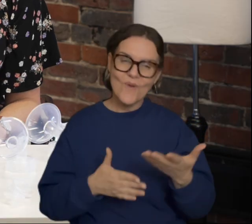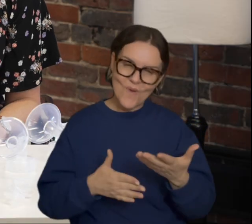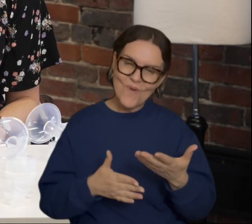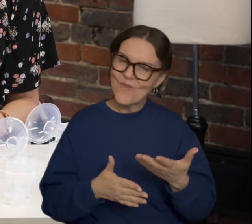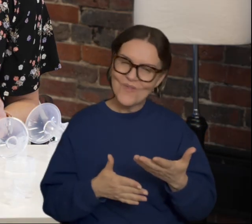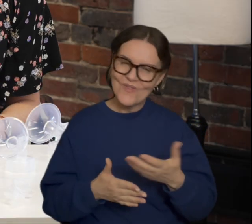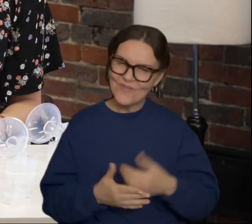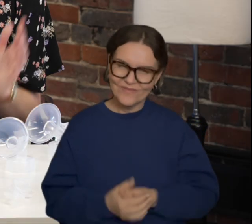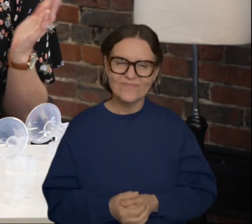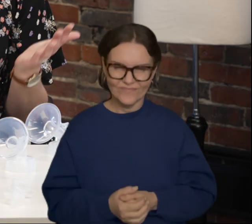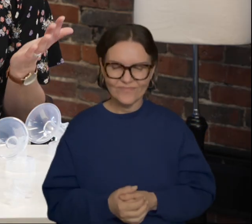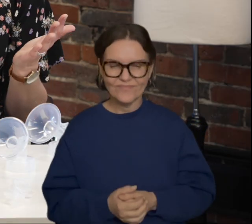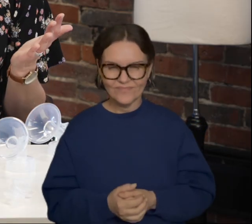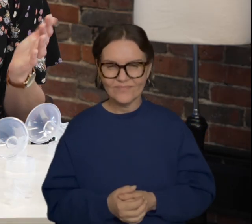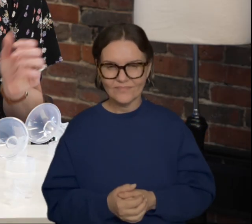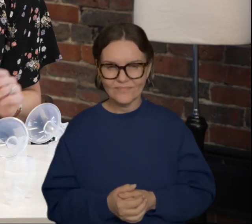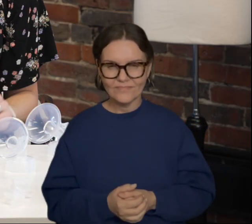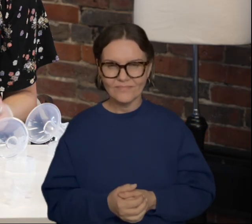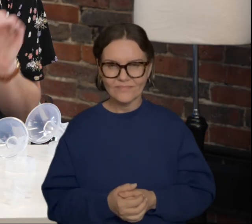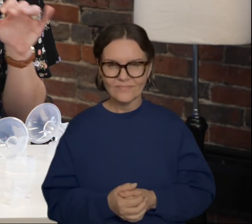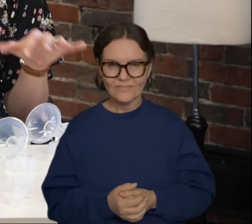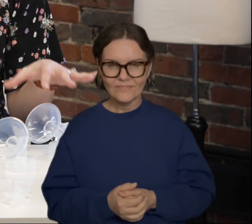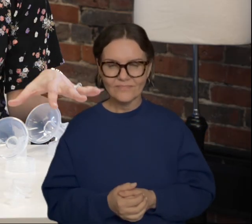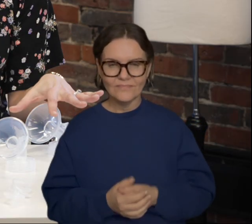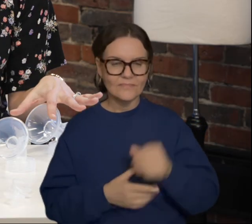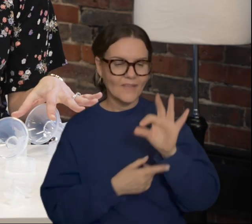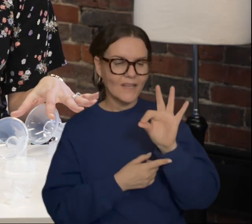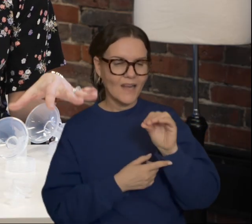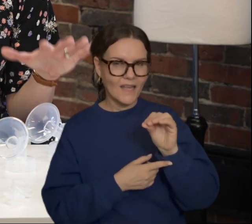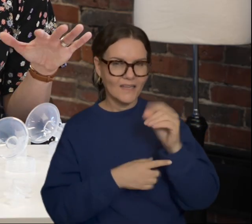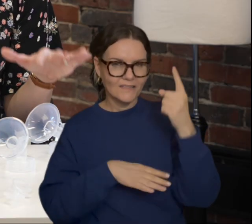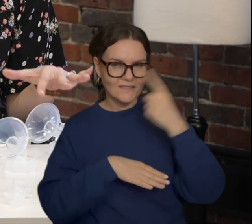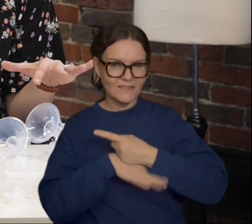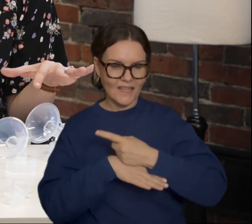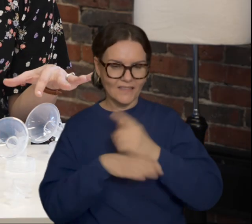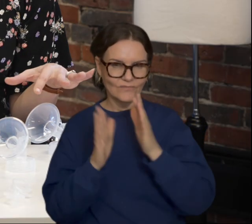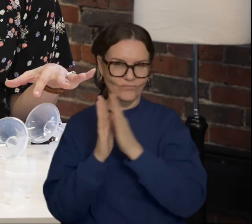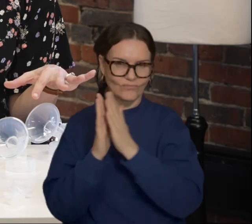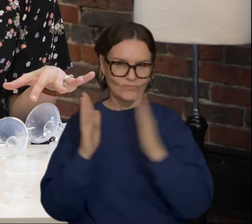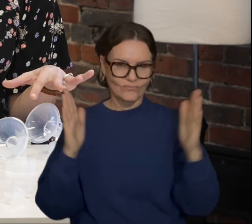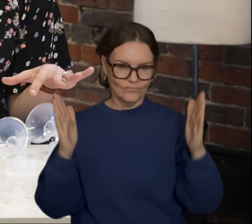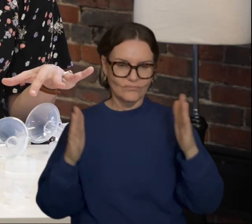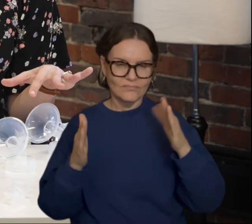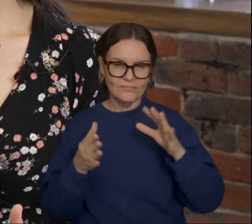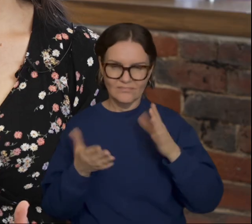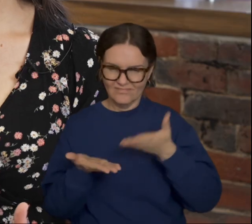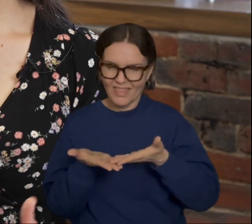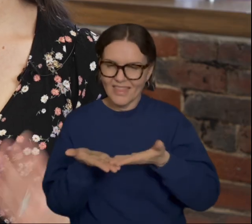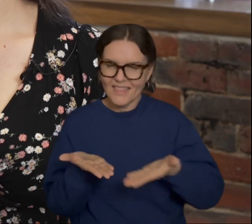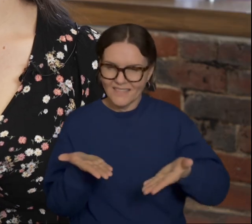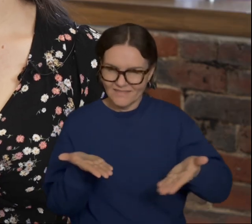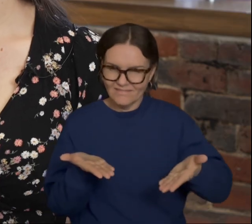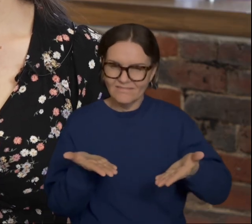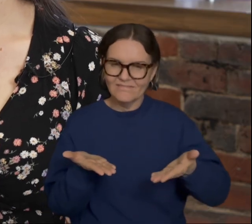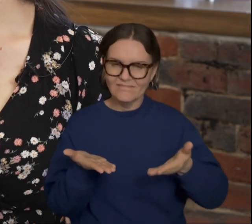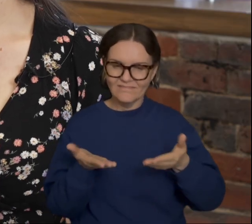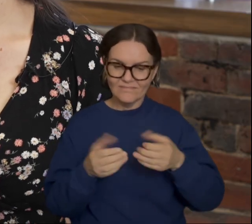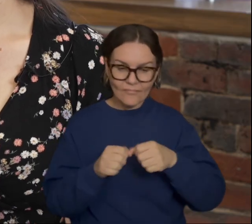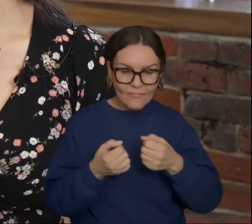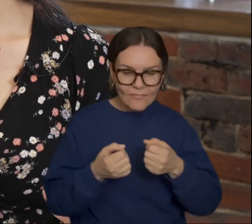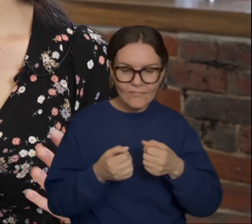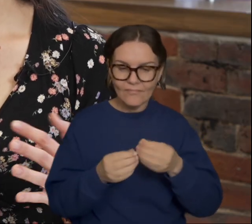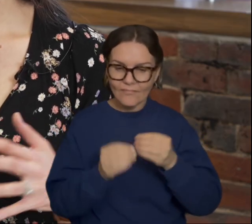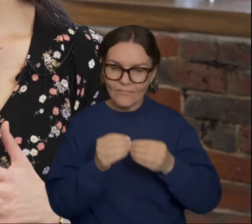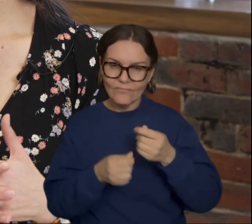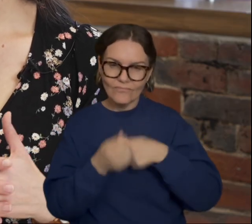like that. Not necessarily like if you drop it. The accessories will have a 90-day warranty. I mentioned that both pumps work the